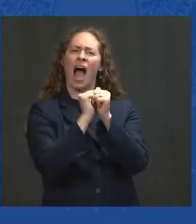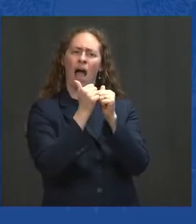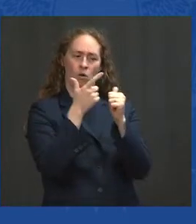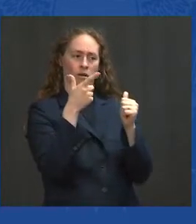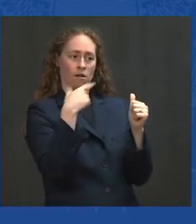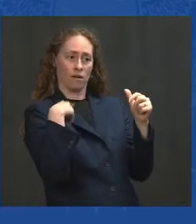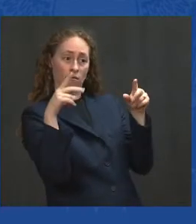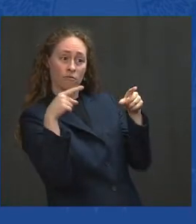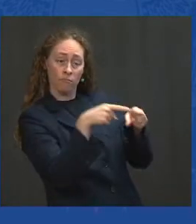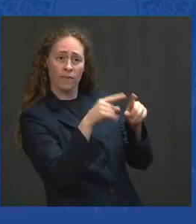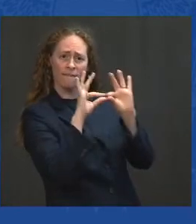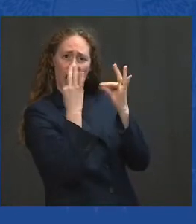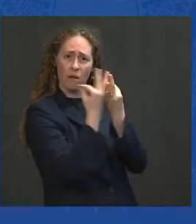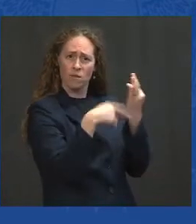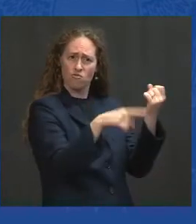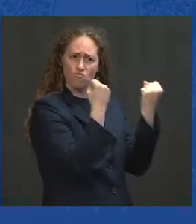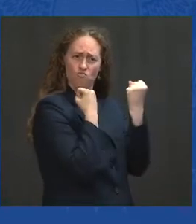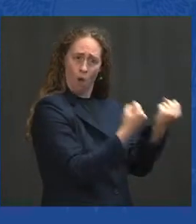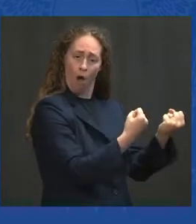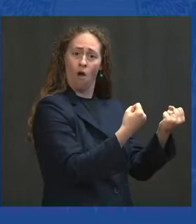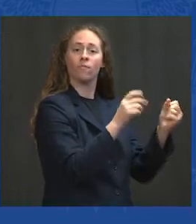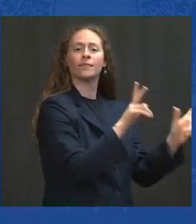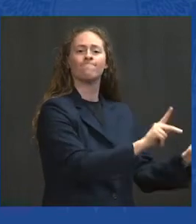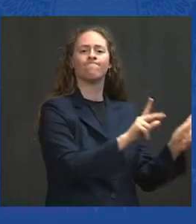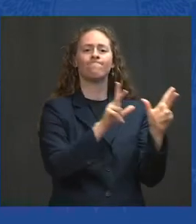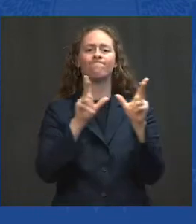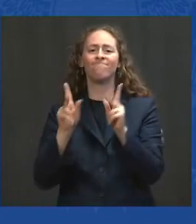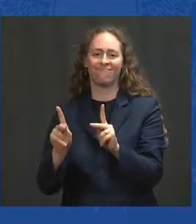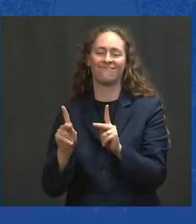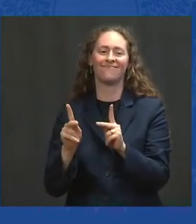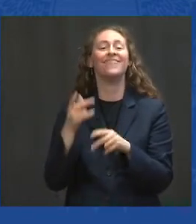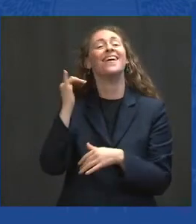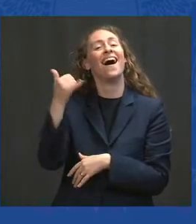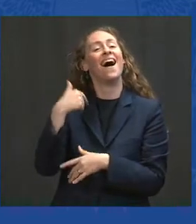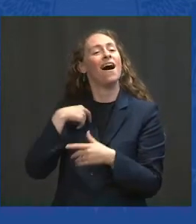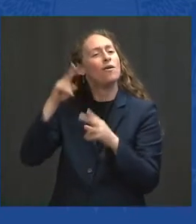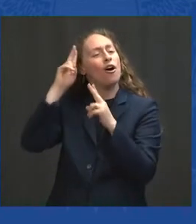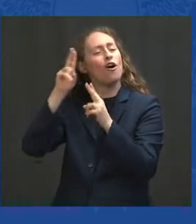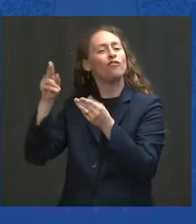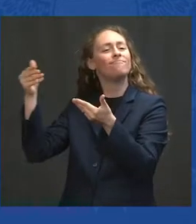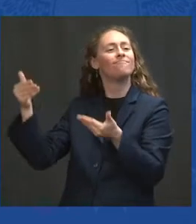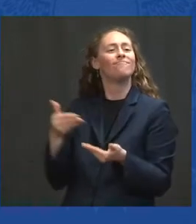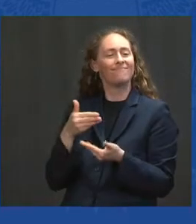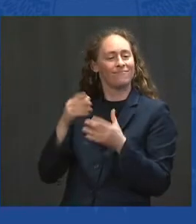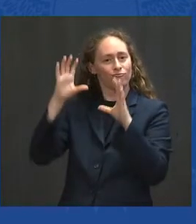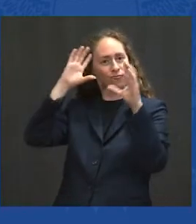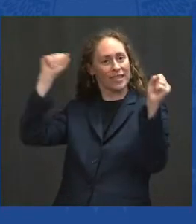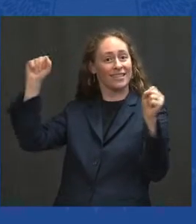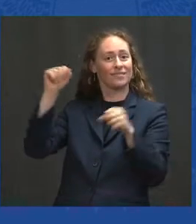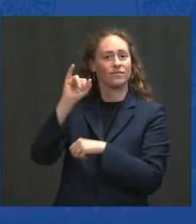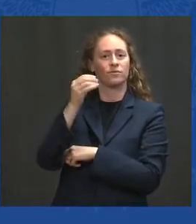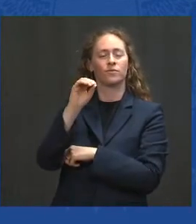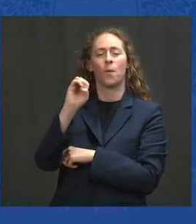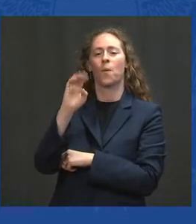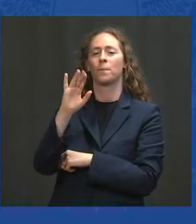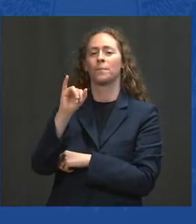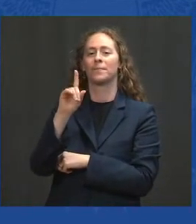and our children. It is my great honor to introduce President Joe Biden. Thank